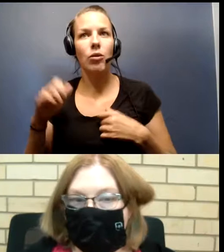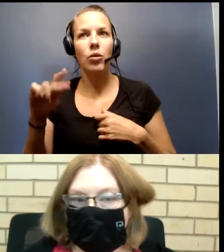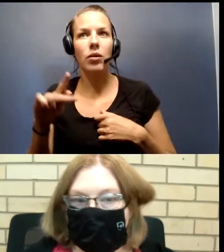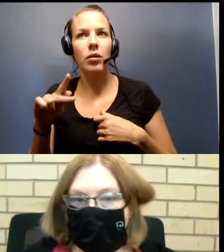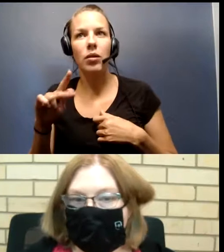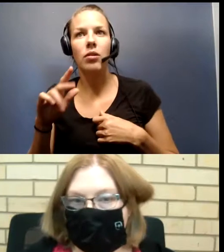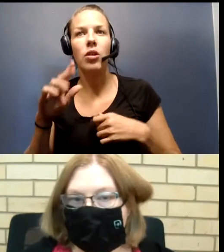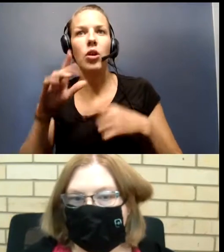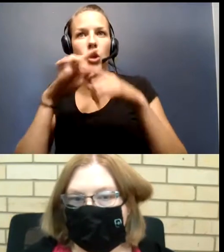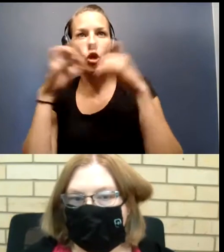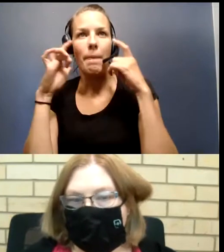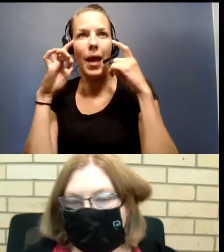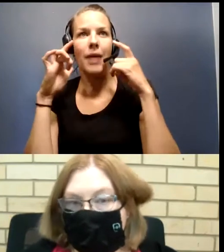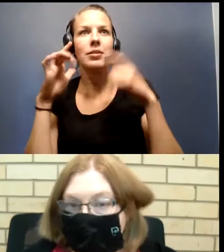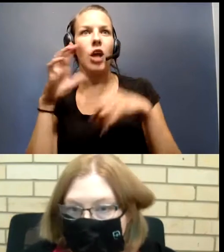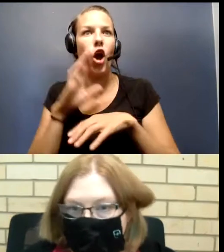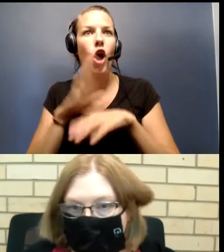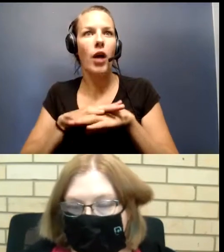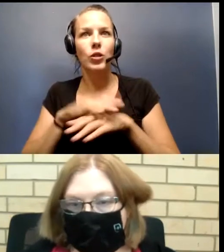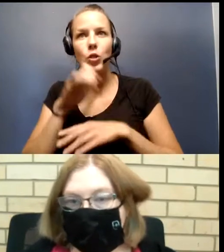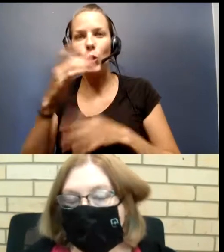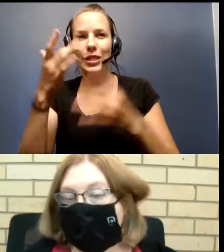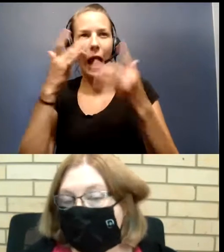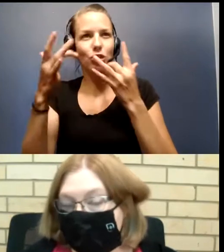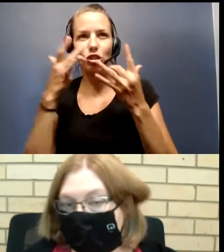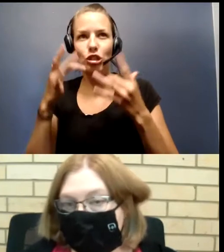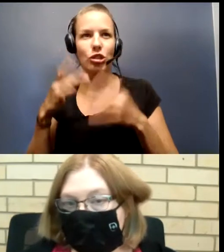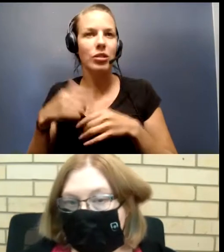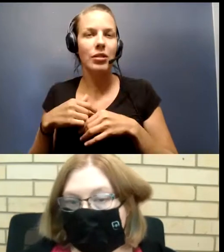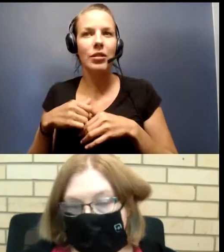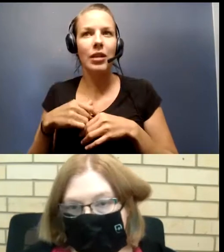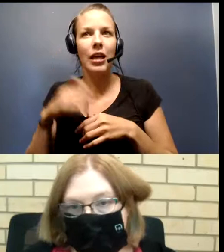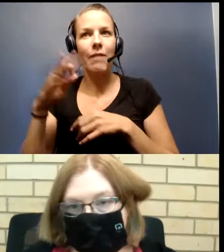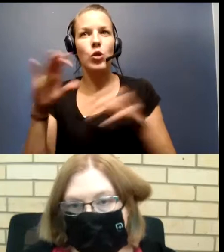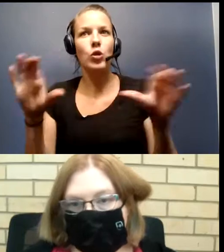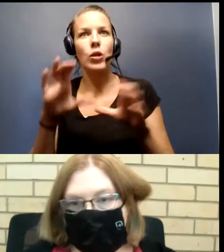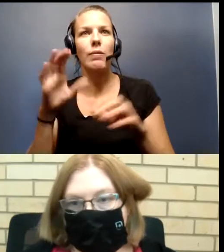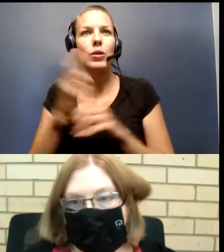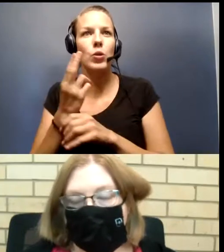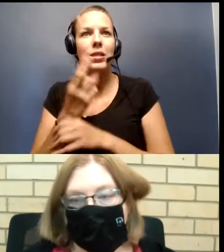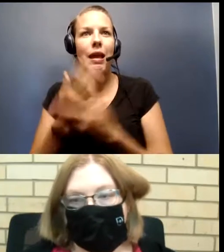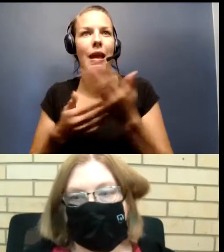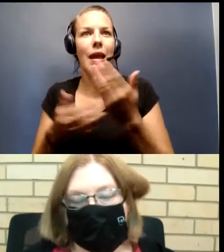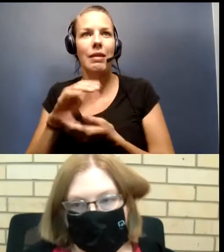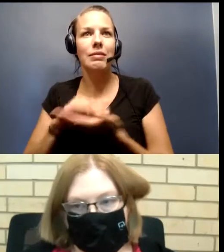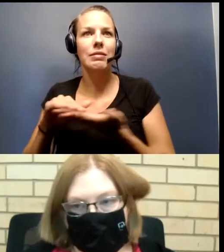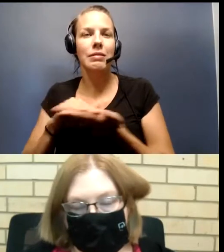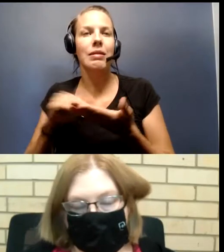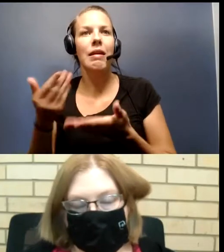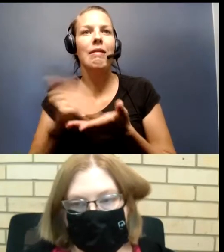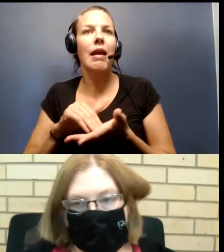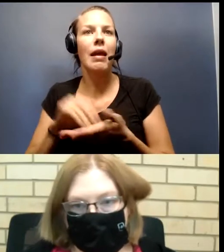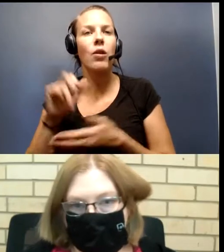While your mask is on, we ask that you do not touch it, and if you do, you need to use hand sanitizer again, or